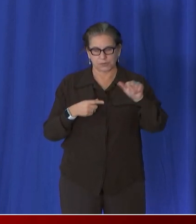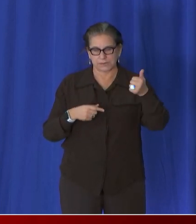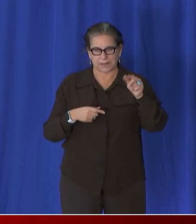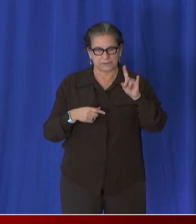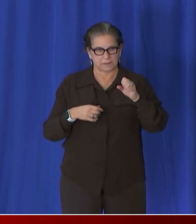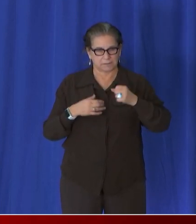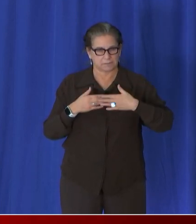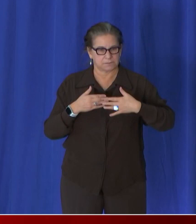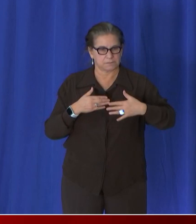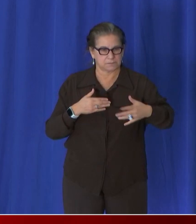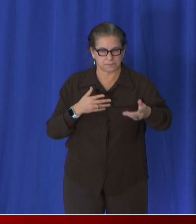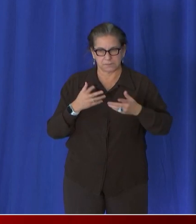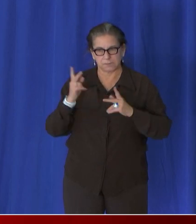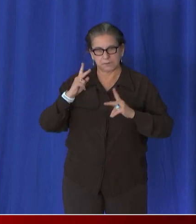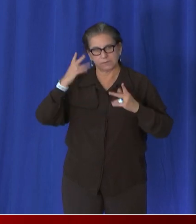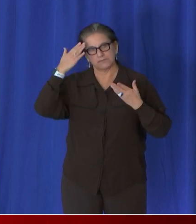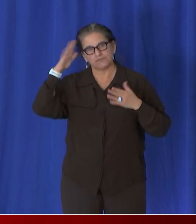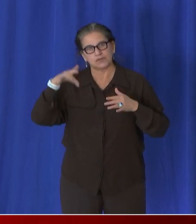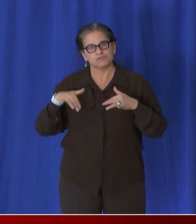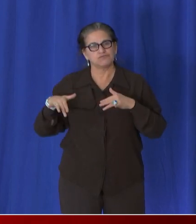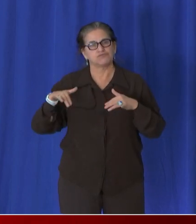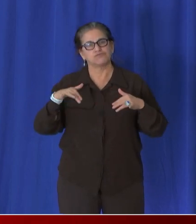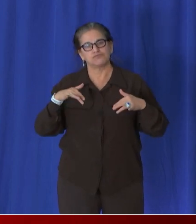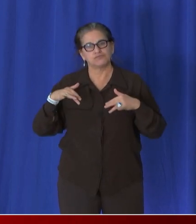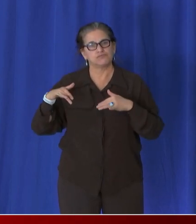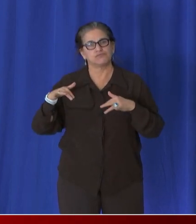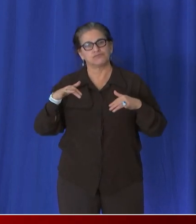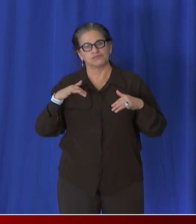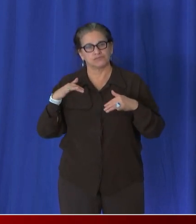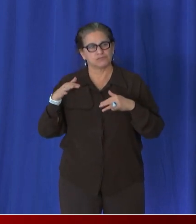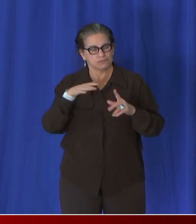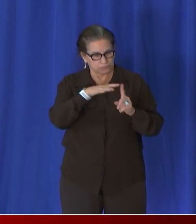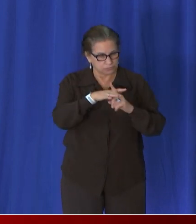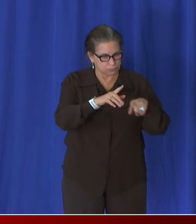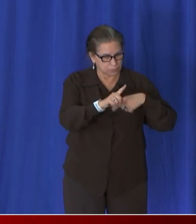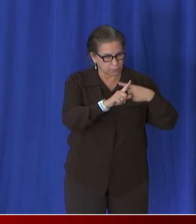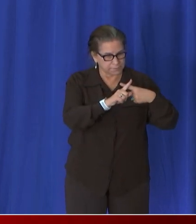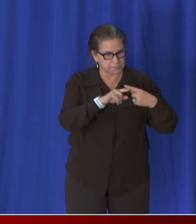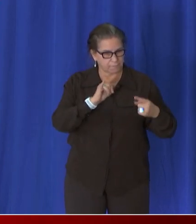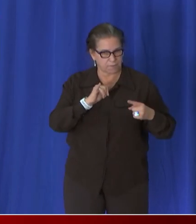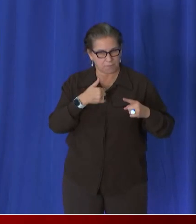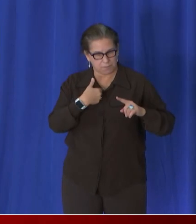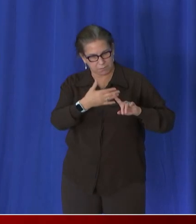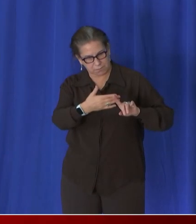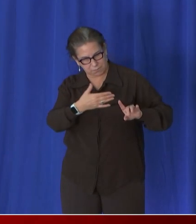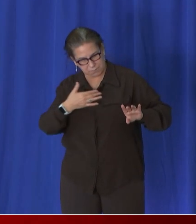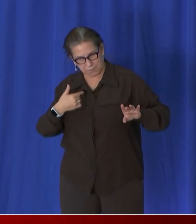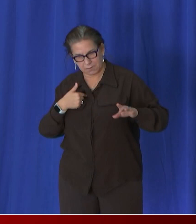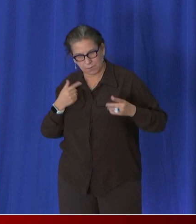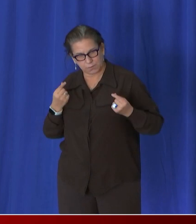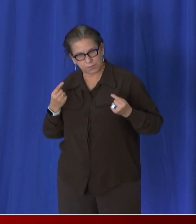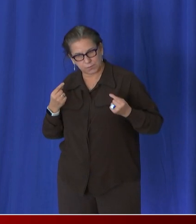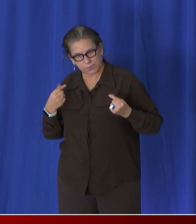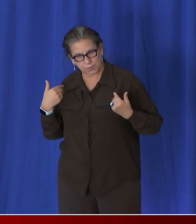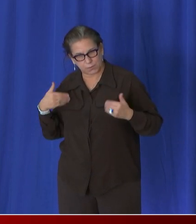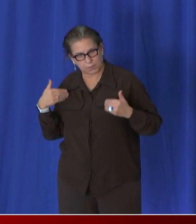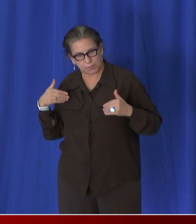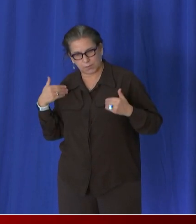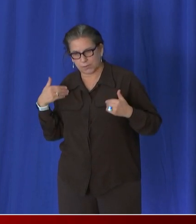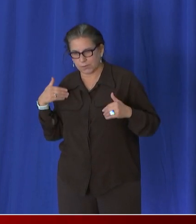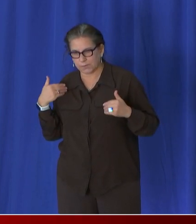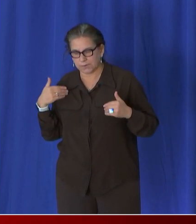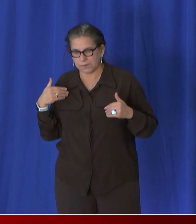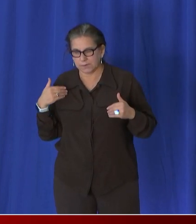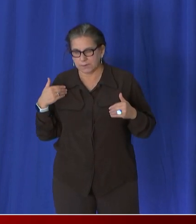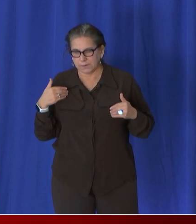that the sequencing is catching up. And like I mentioned, we have about 50 preliminary results that we're working on today of additional cases. And so we expect